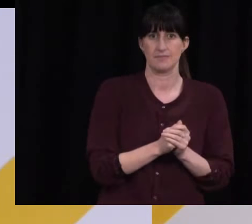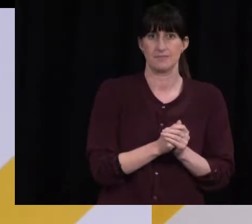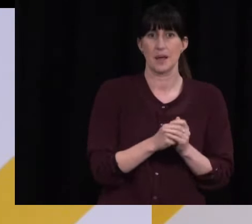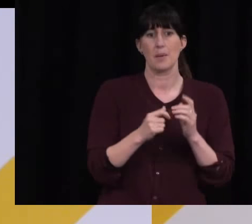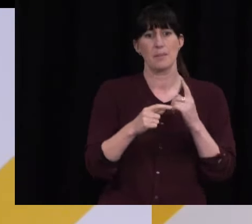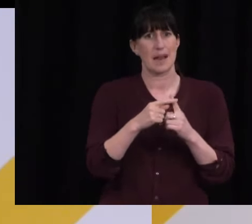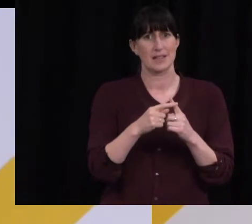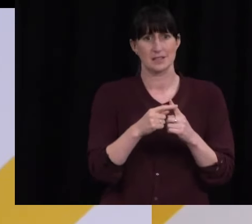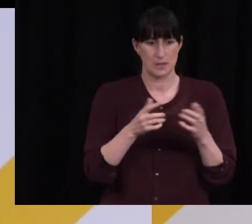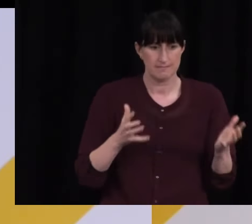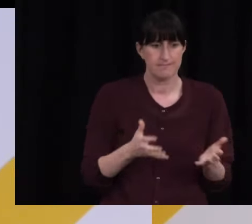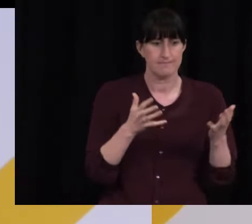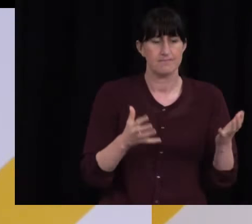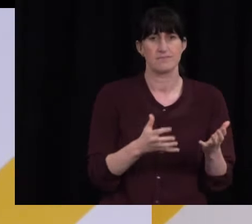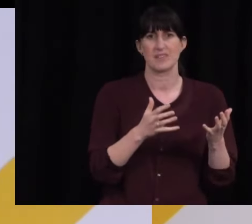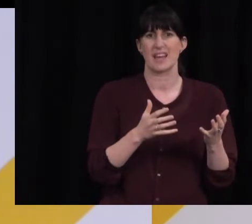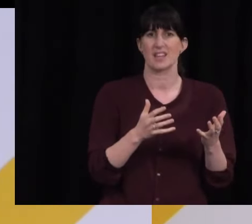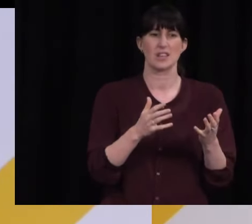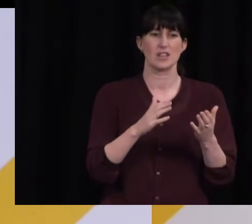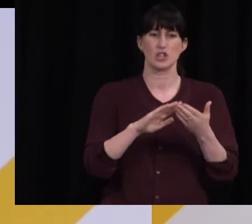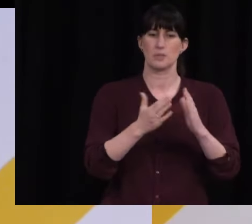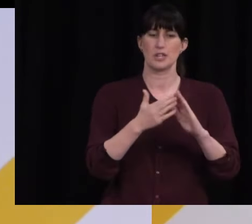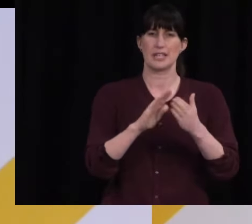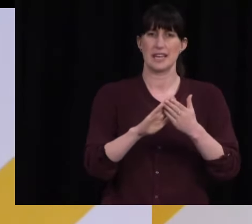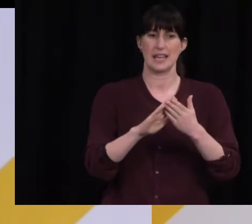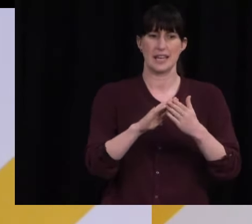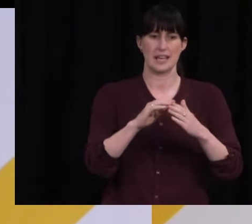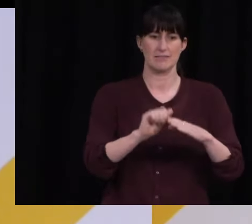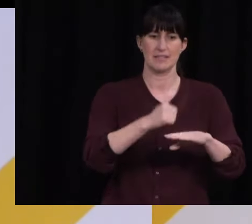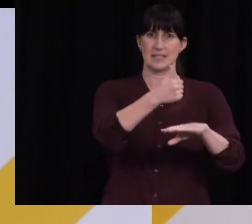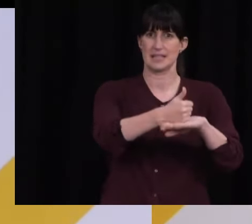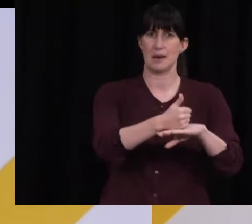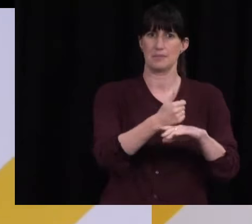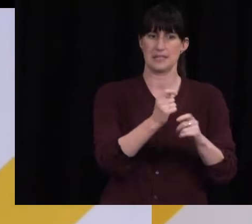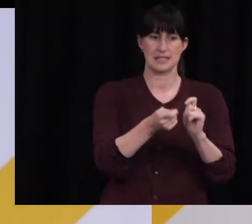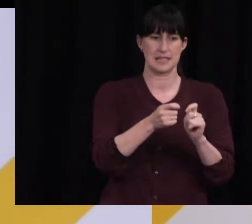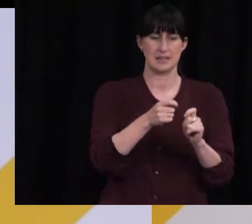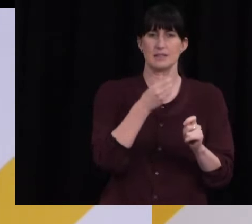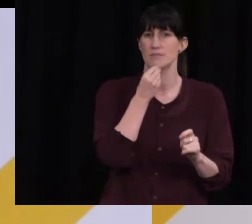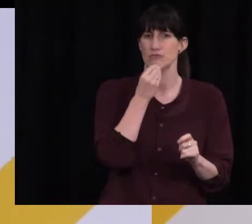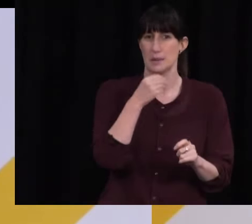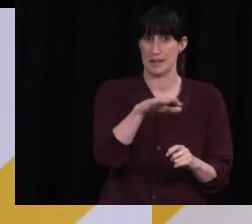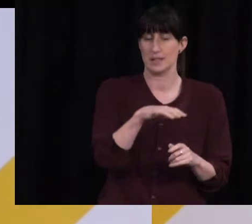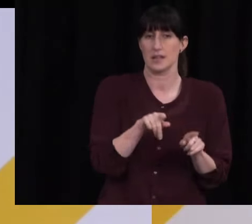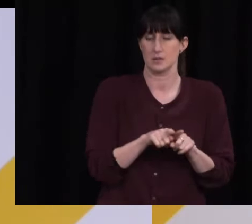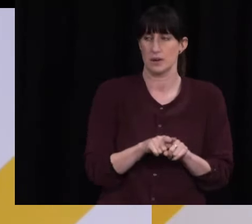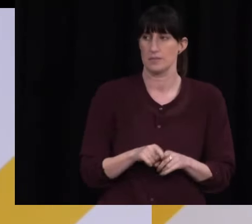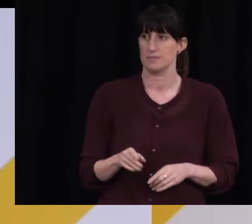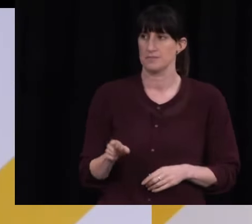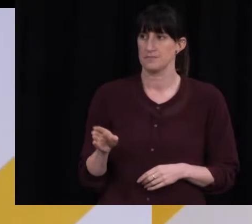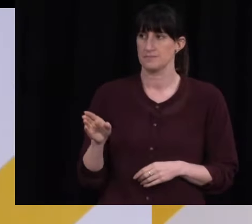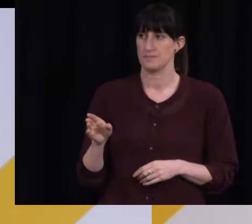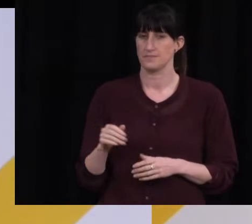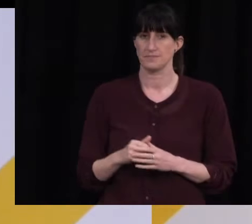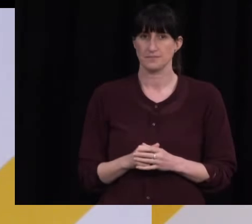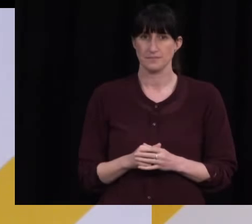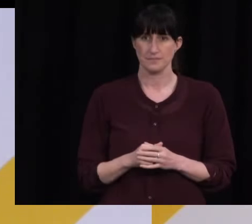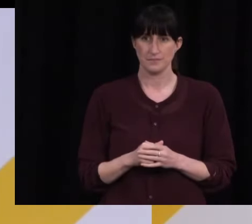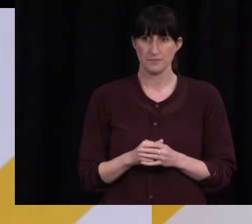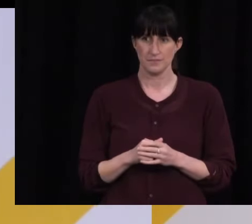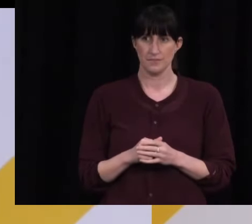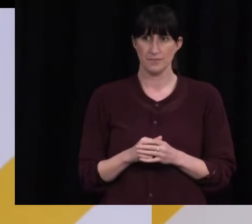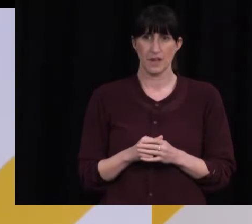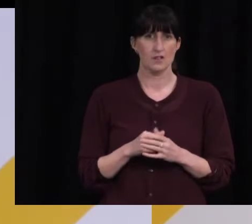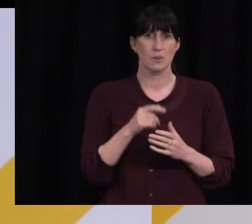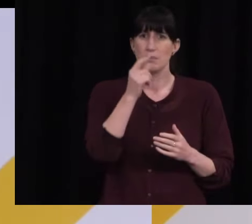through a community testing pop-up. And these have been in some areas where we can't rule out transmission from anything as limited contact as